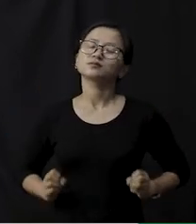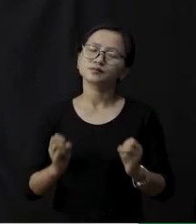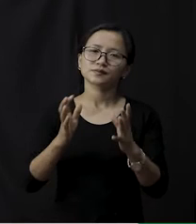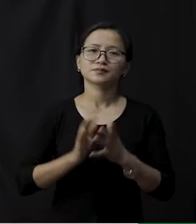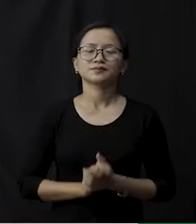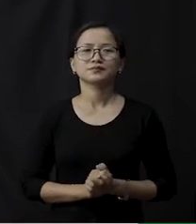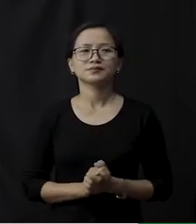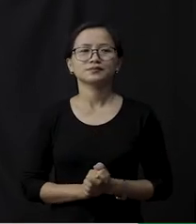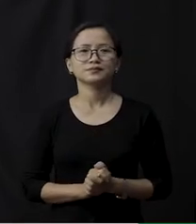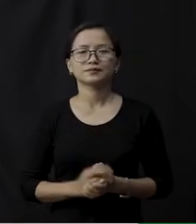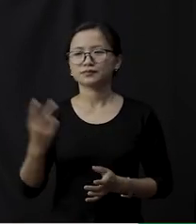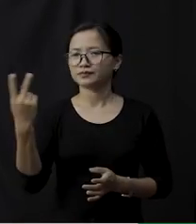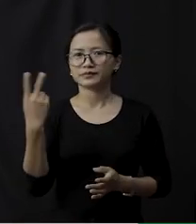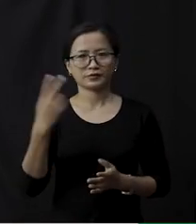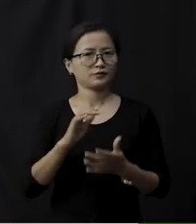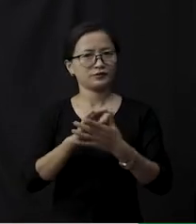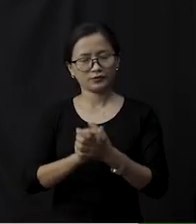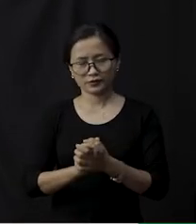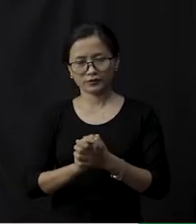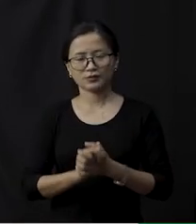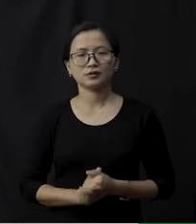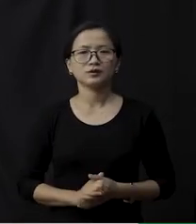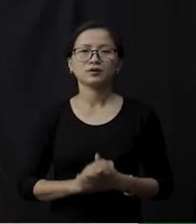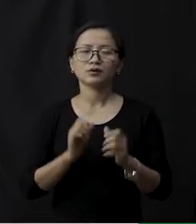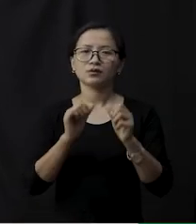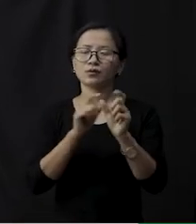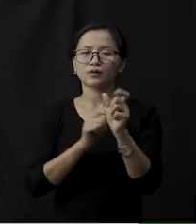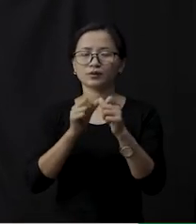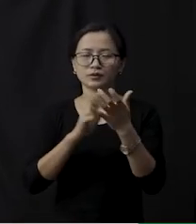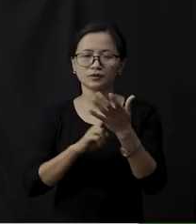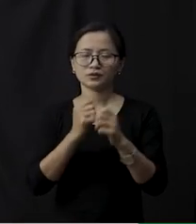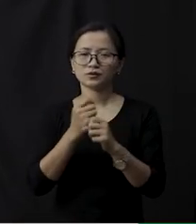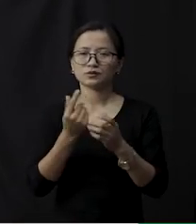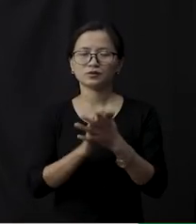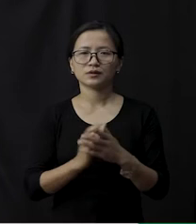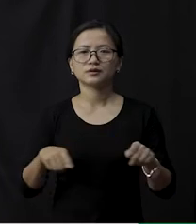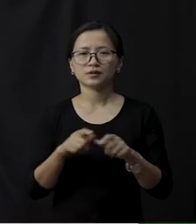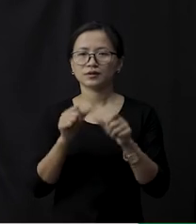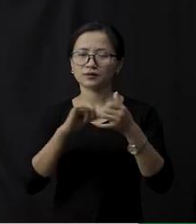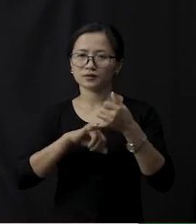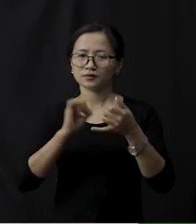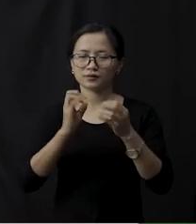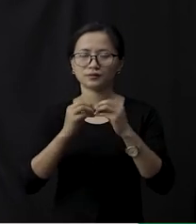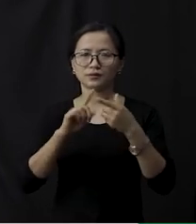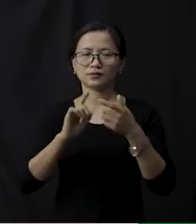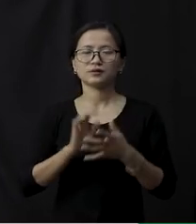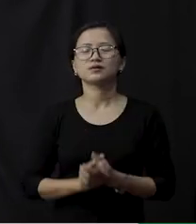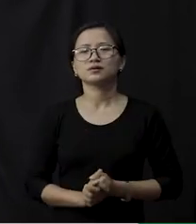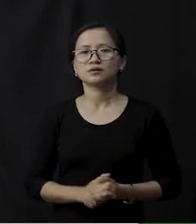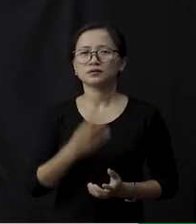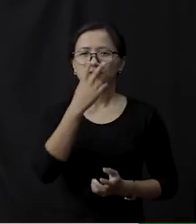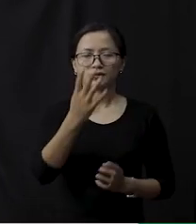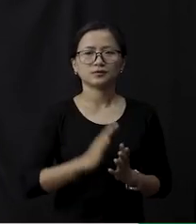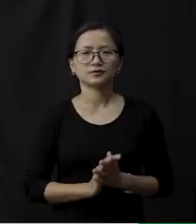story regarding two friends, okay? Wang Niu and Azibe. Now, they were best friends. Now, you can see